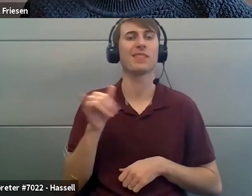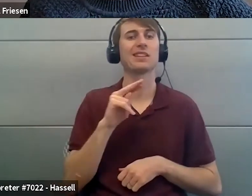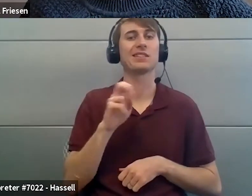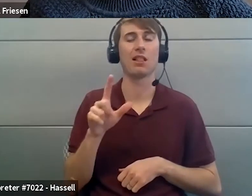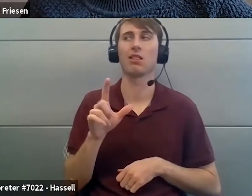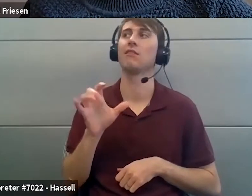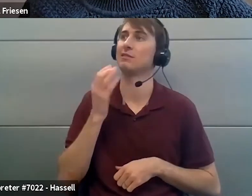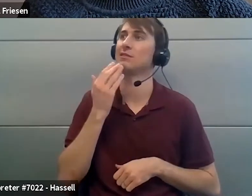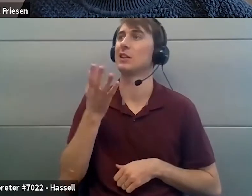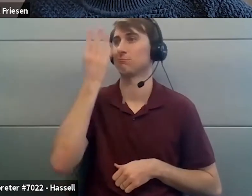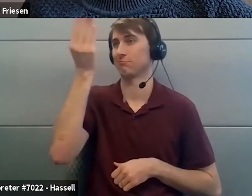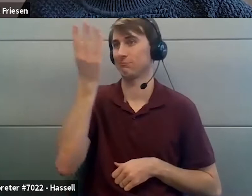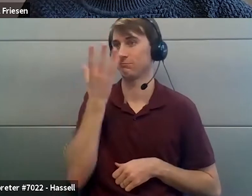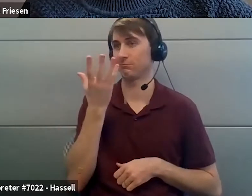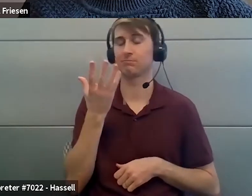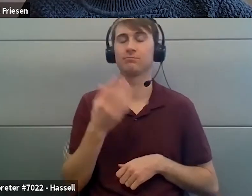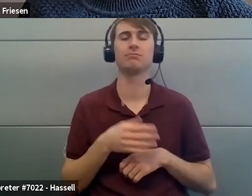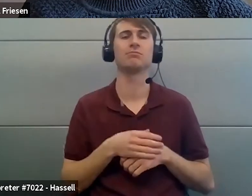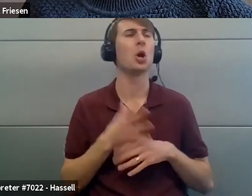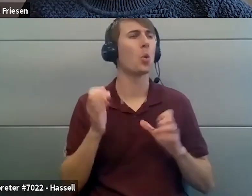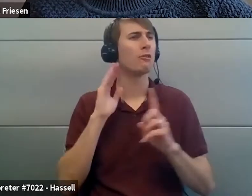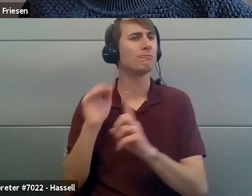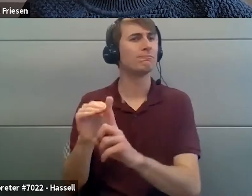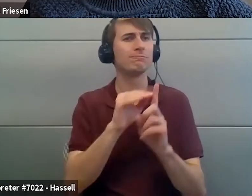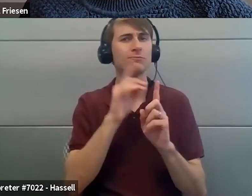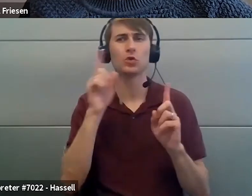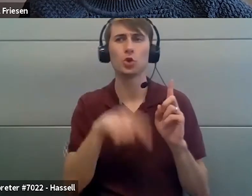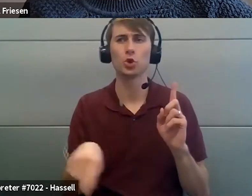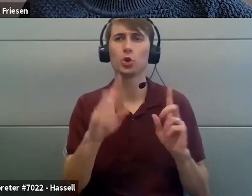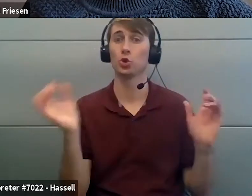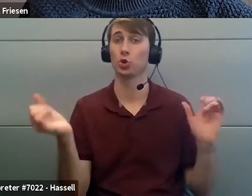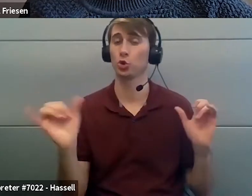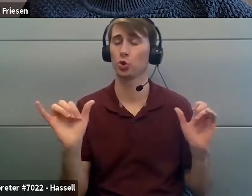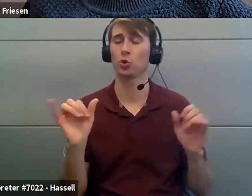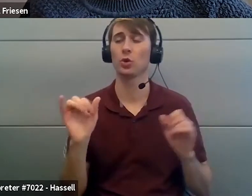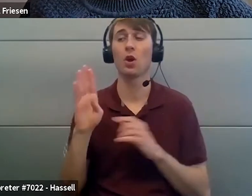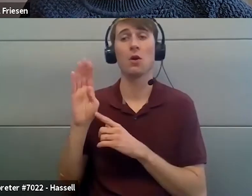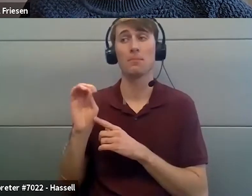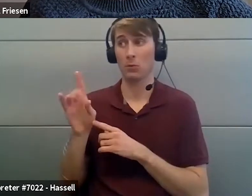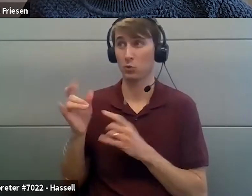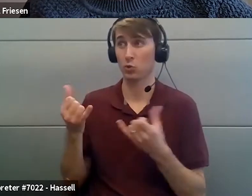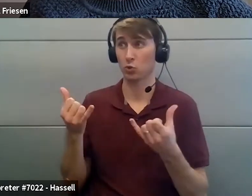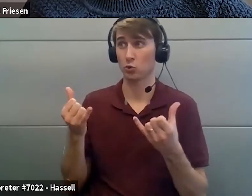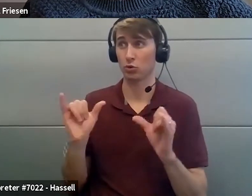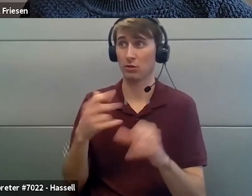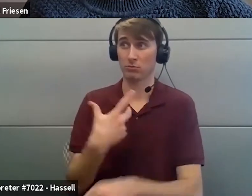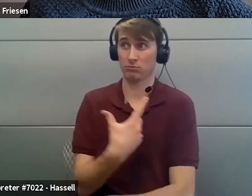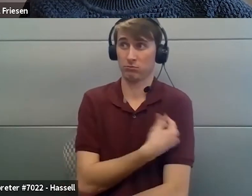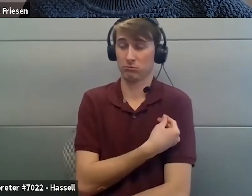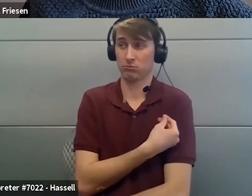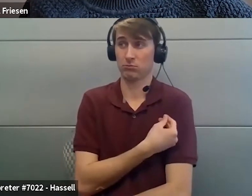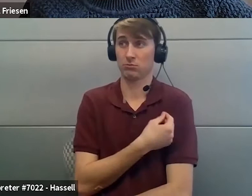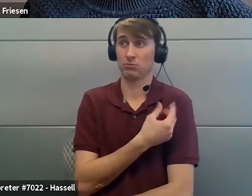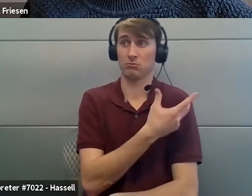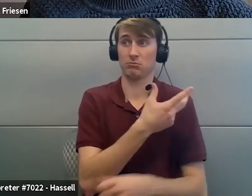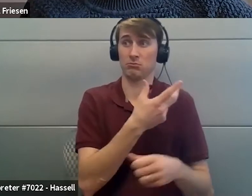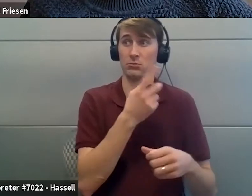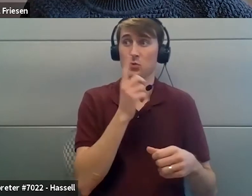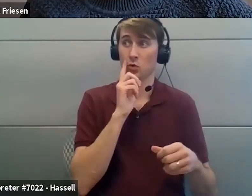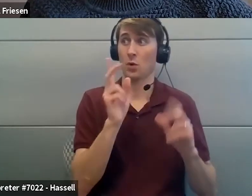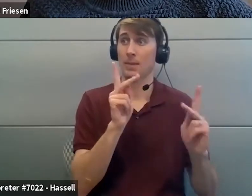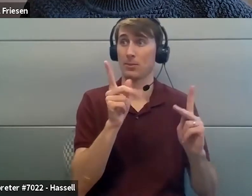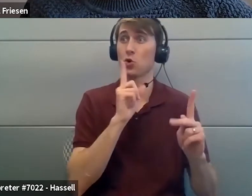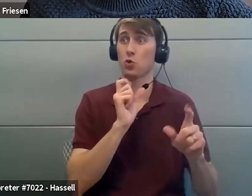But I want to remind folks as well, Bob, you all are still vaccinating those high contact